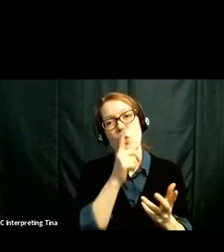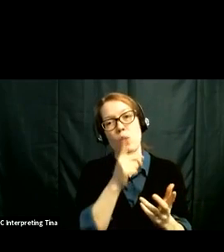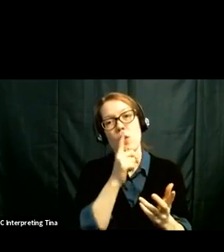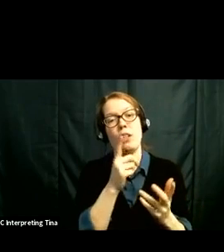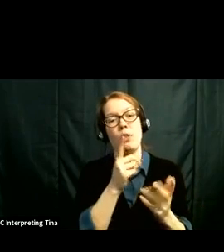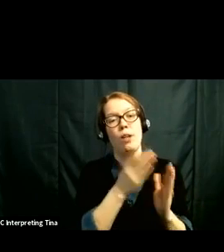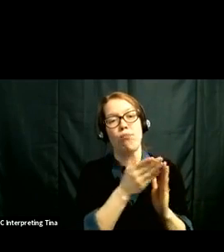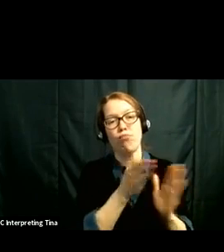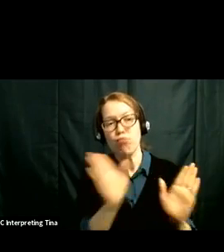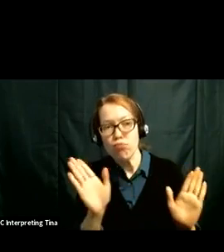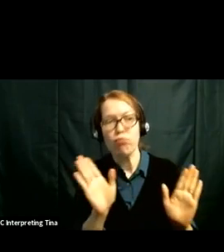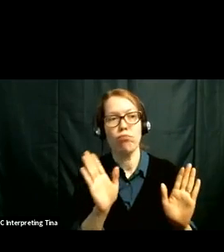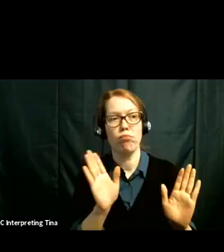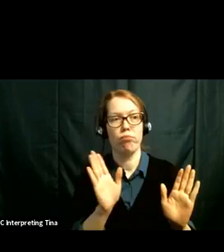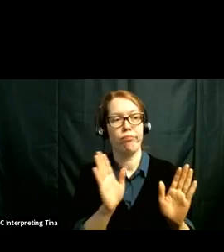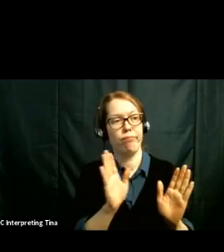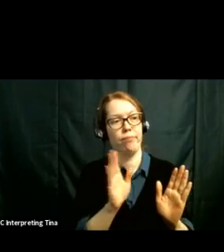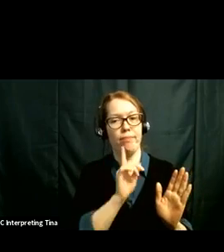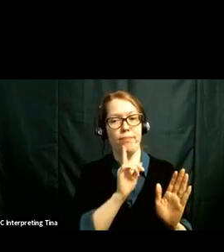broadened our